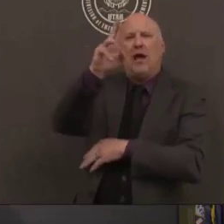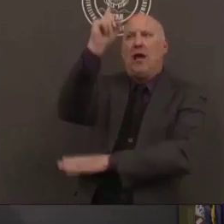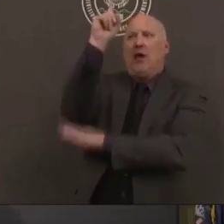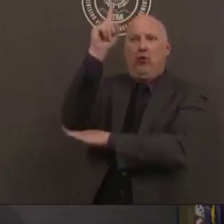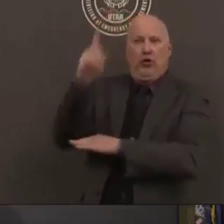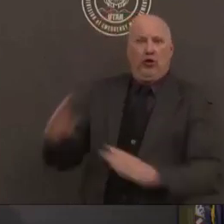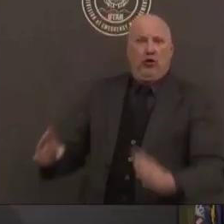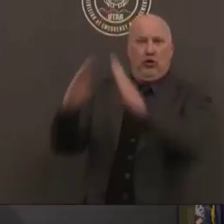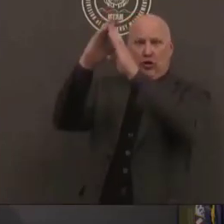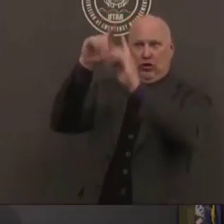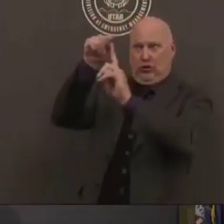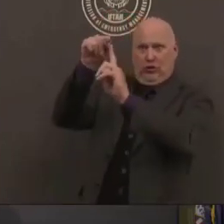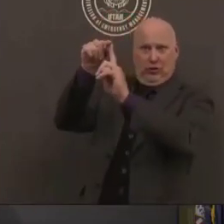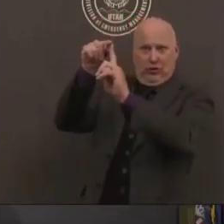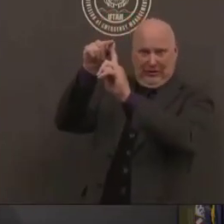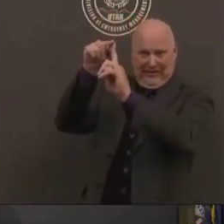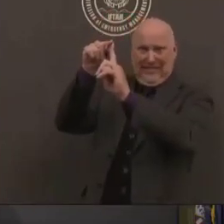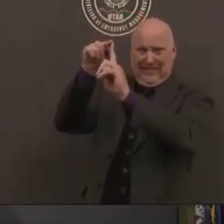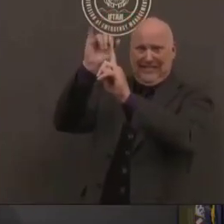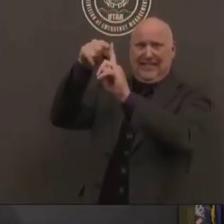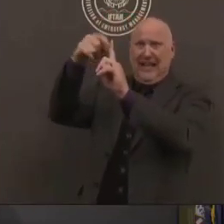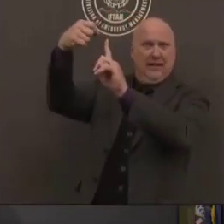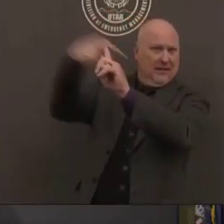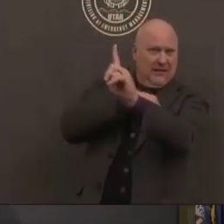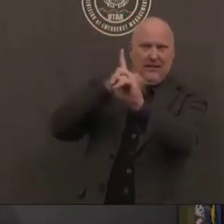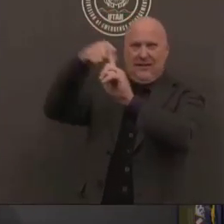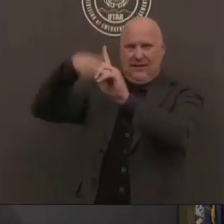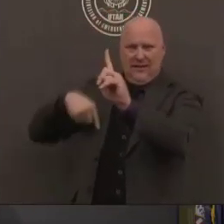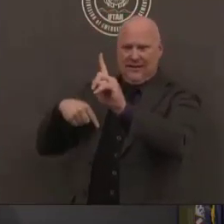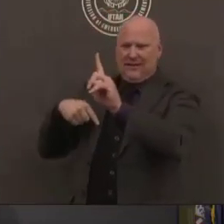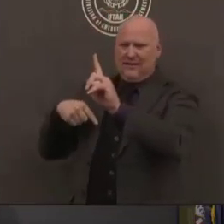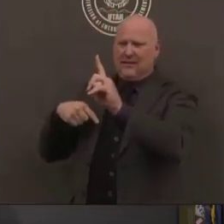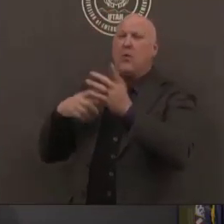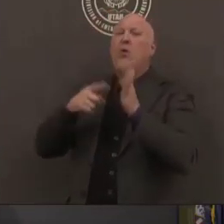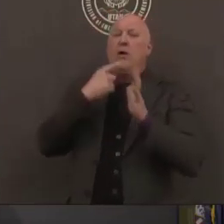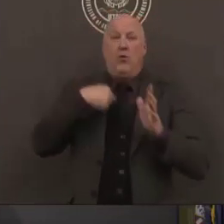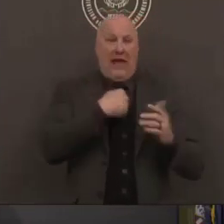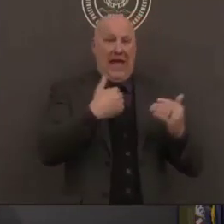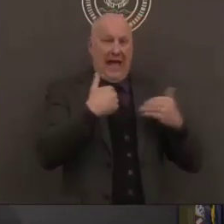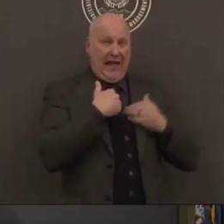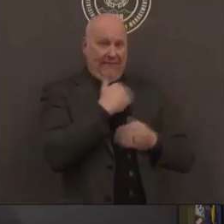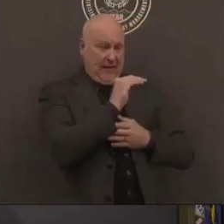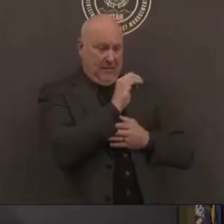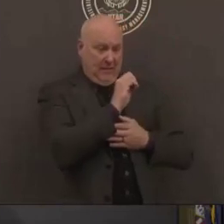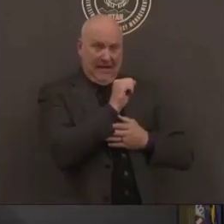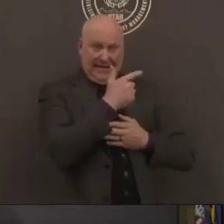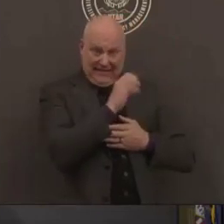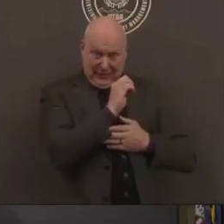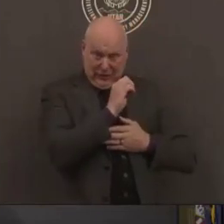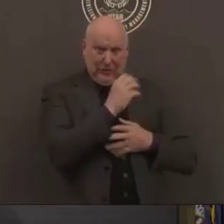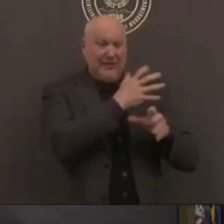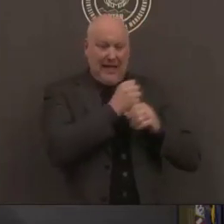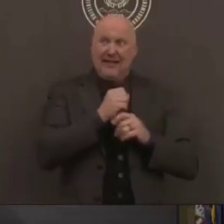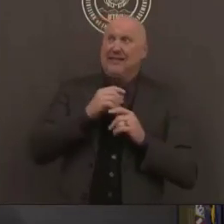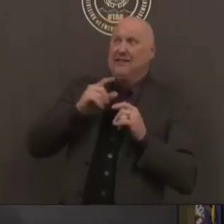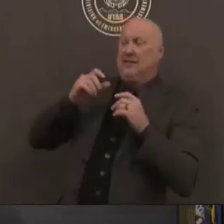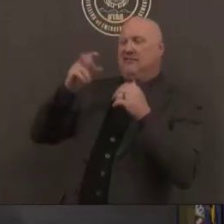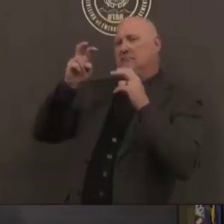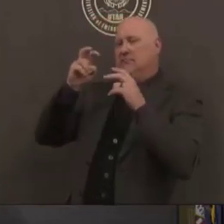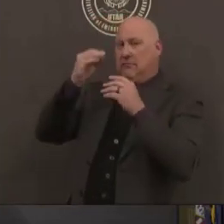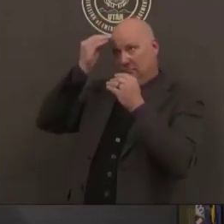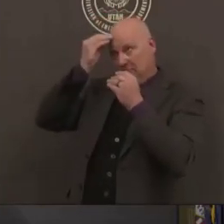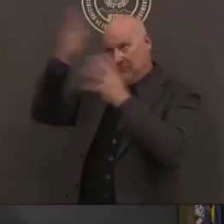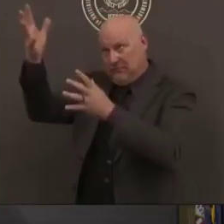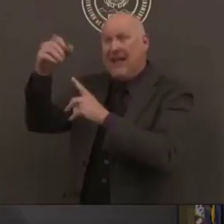cell phone towers they want to deliver that message to. And ideally, and the way the system is going is that in the